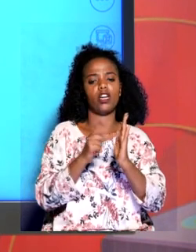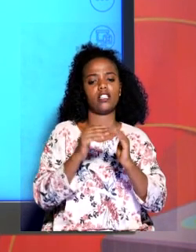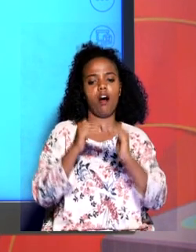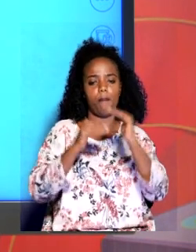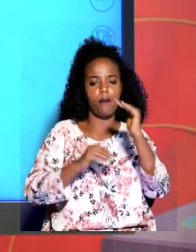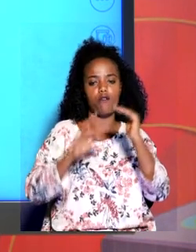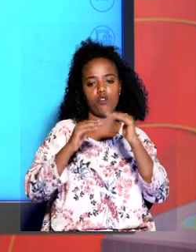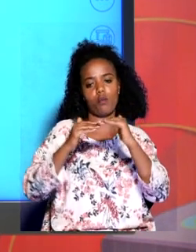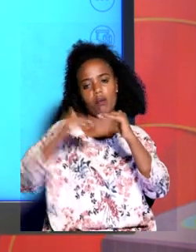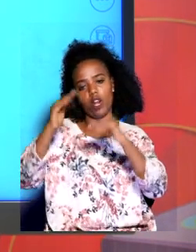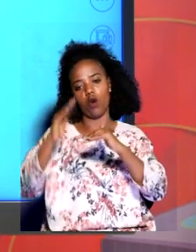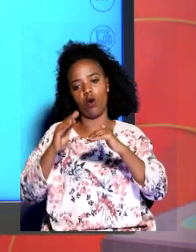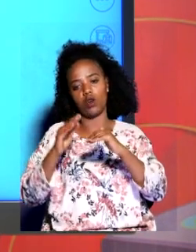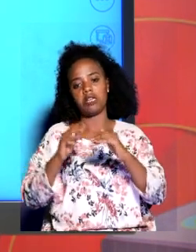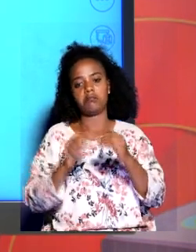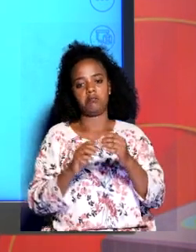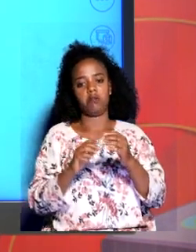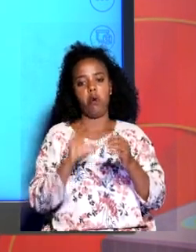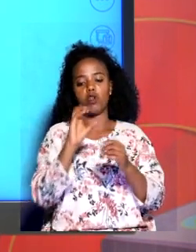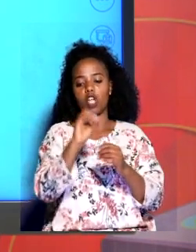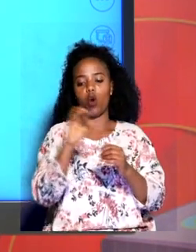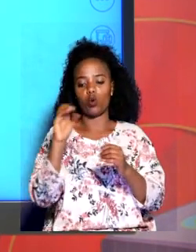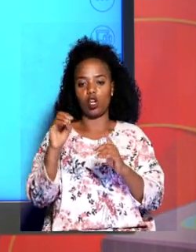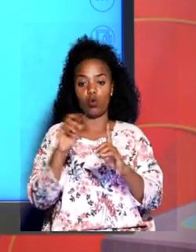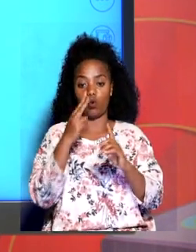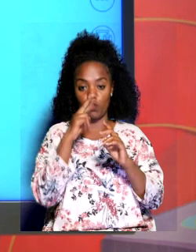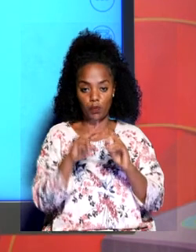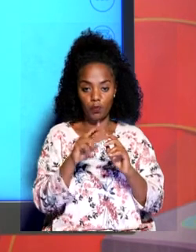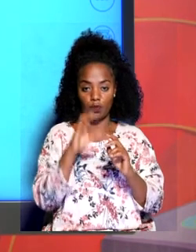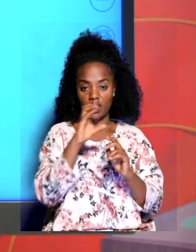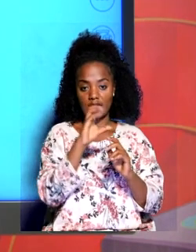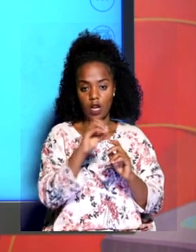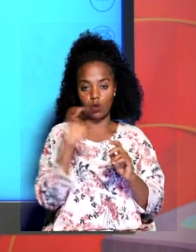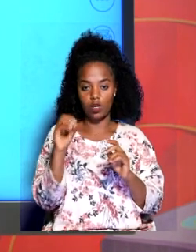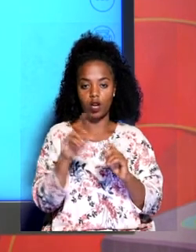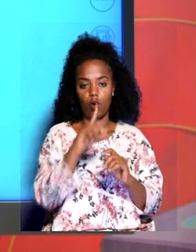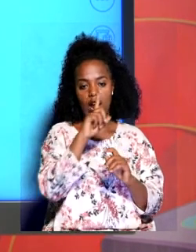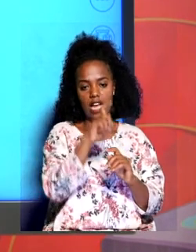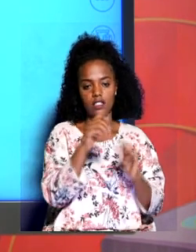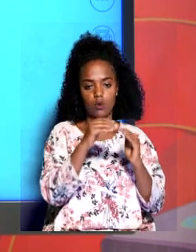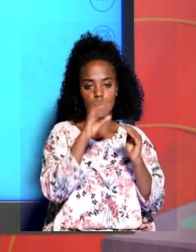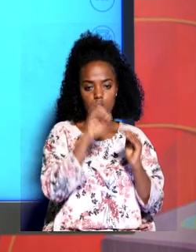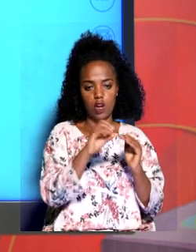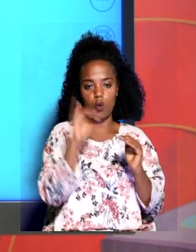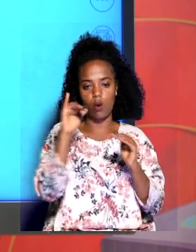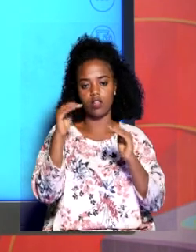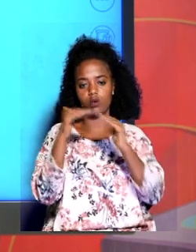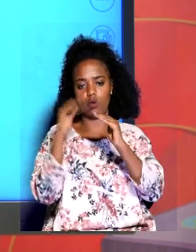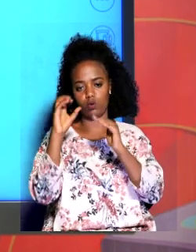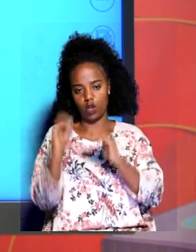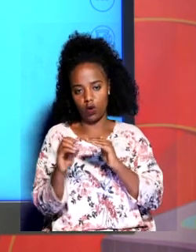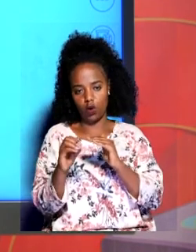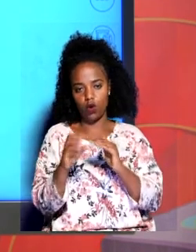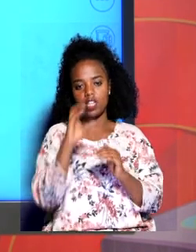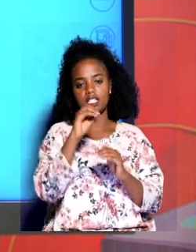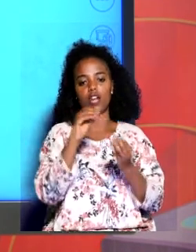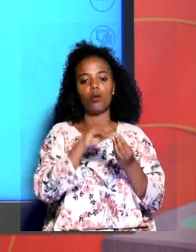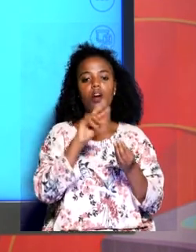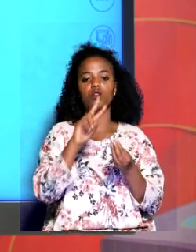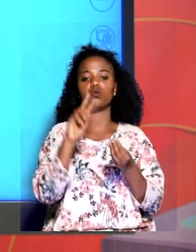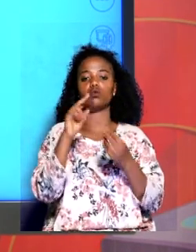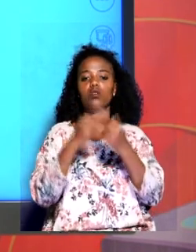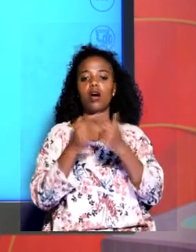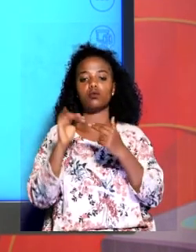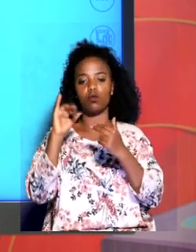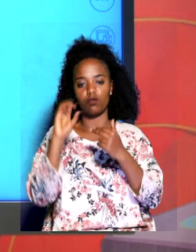this one, this point, the origin. Put 0, 0 here in the inequality. 0 plus 2 times 0